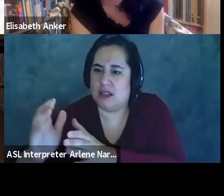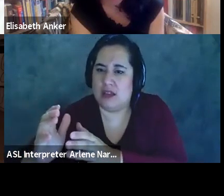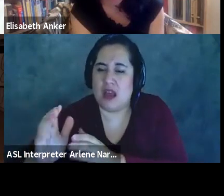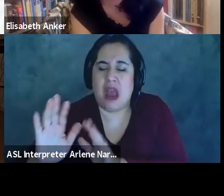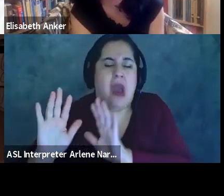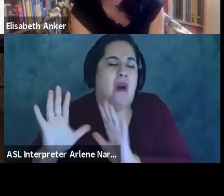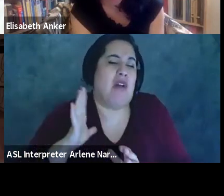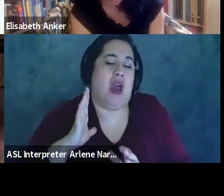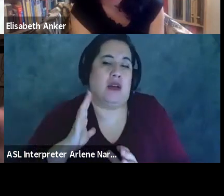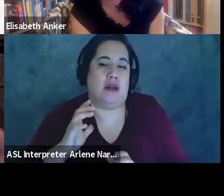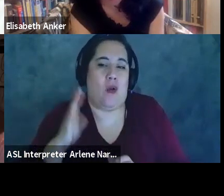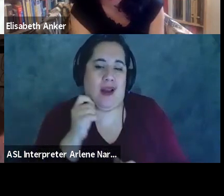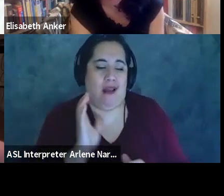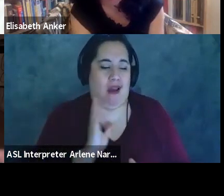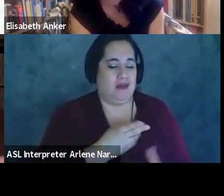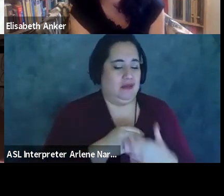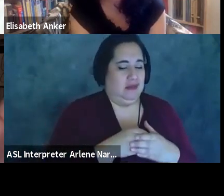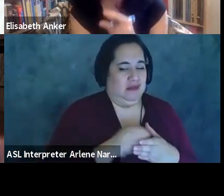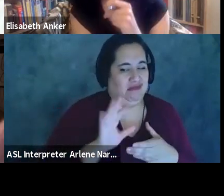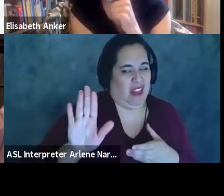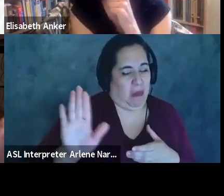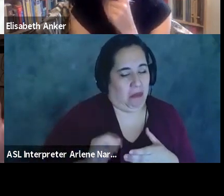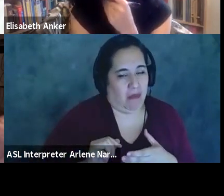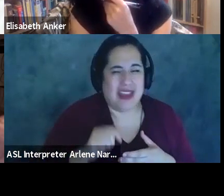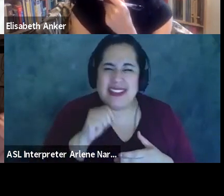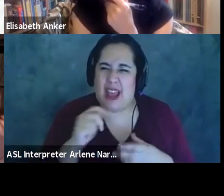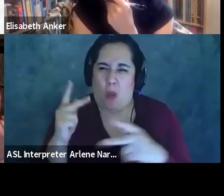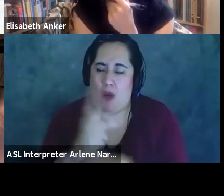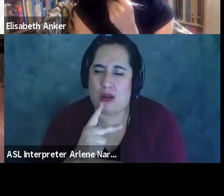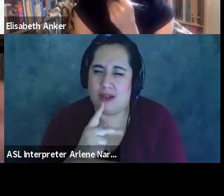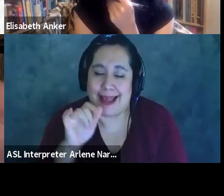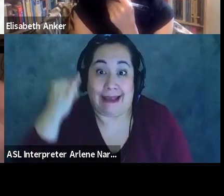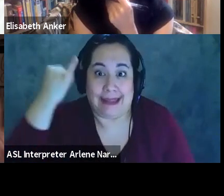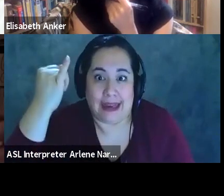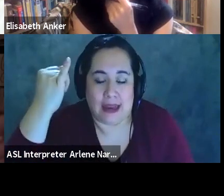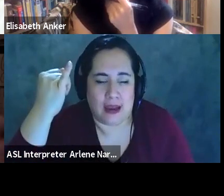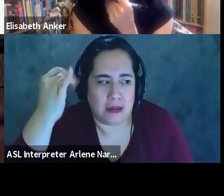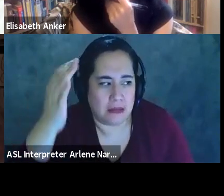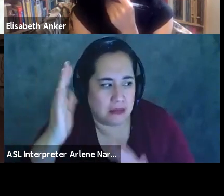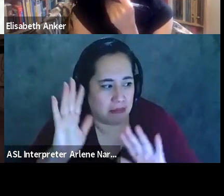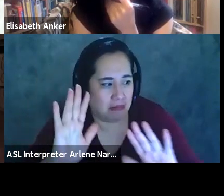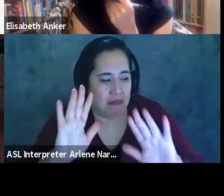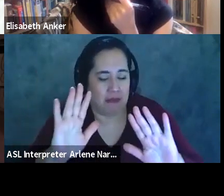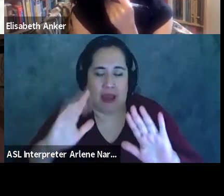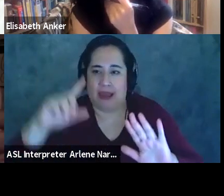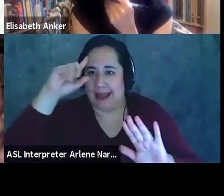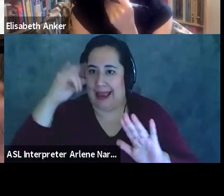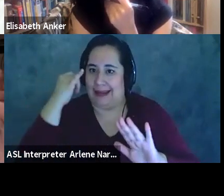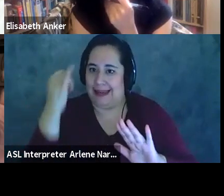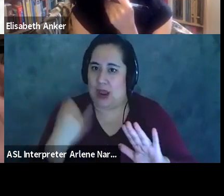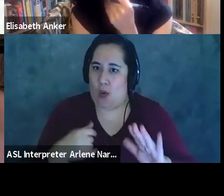scandalous. And I think that in the world we live in as we